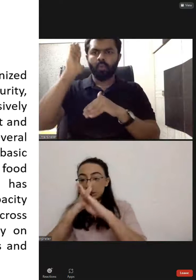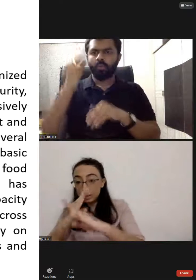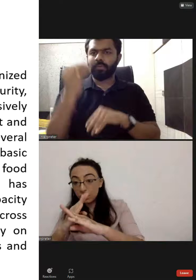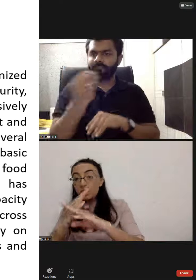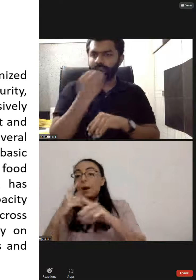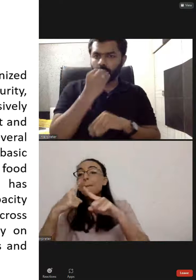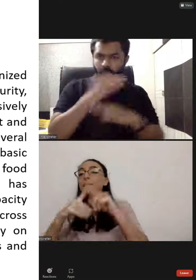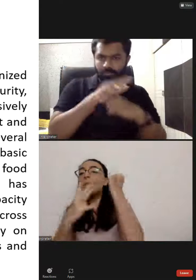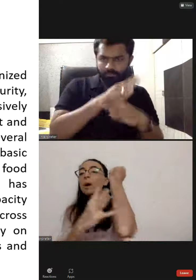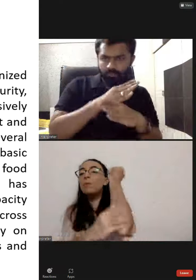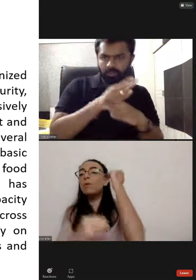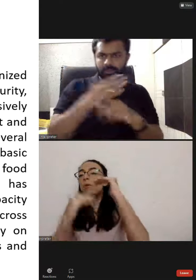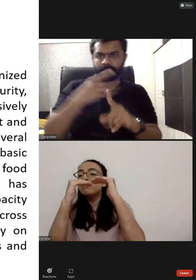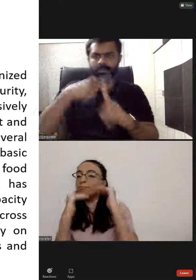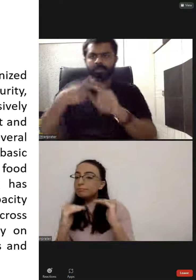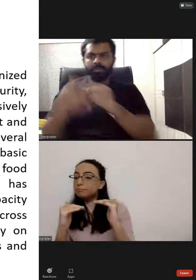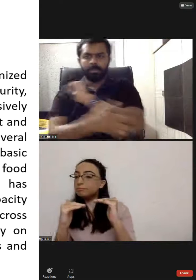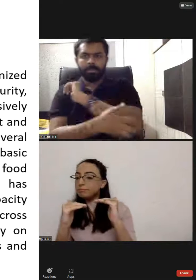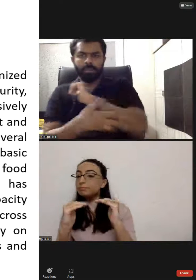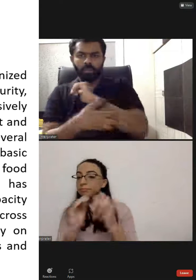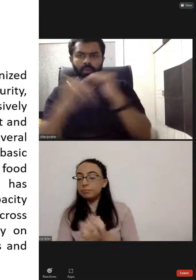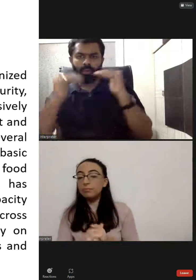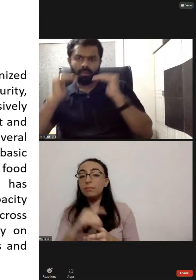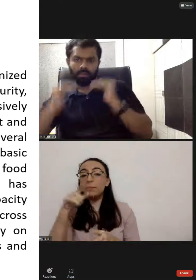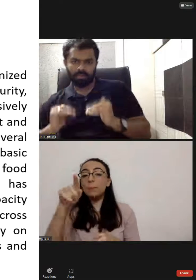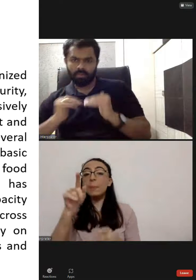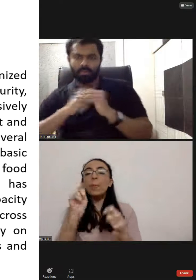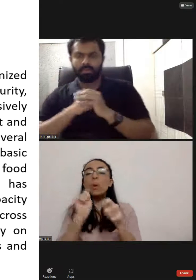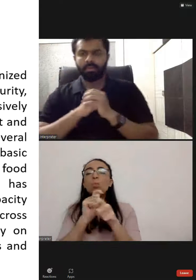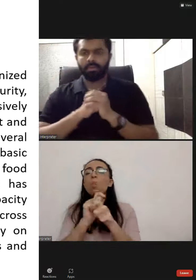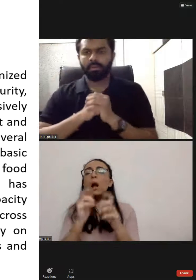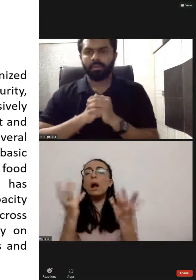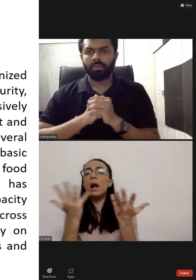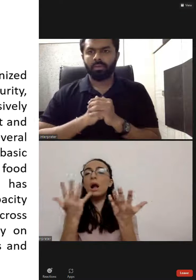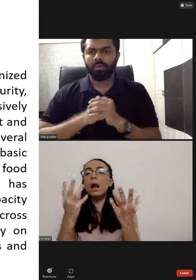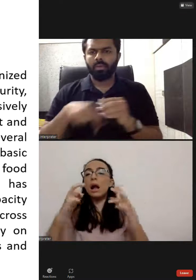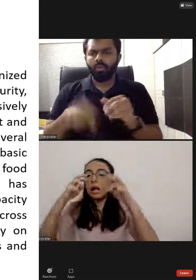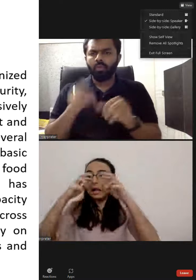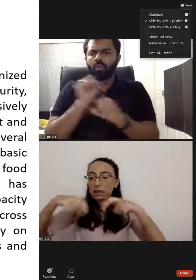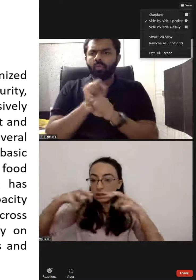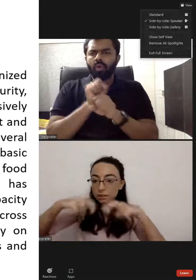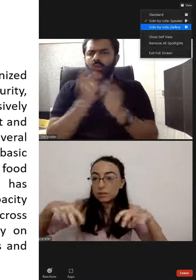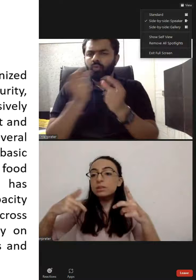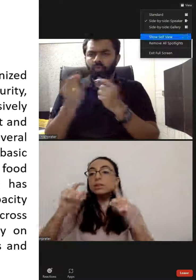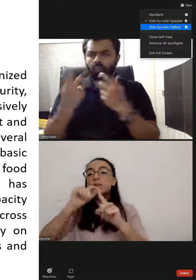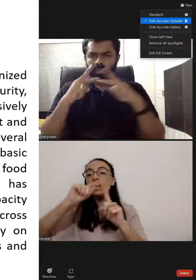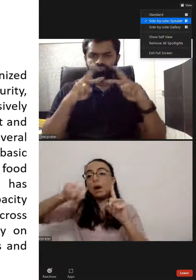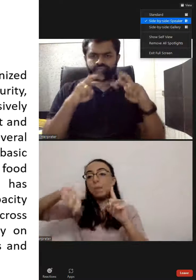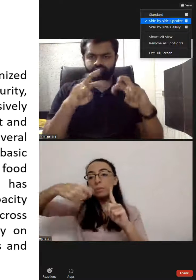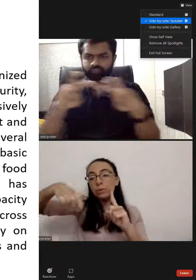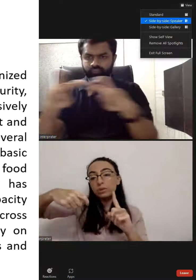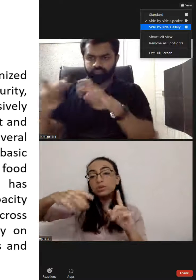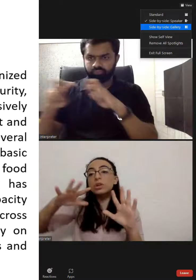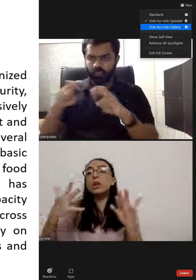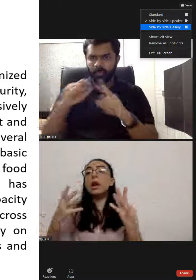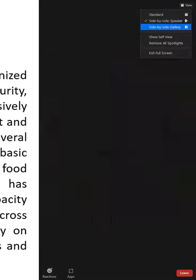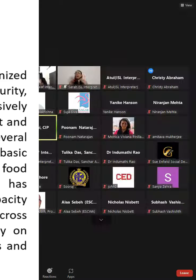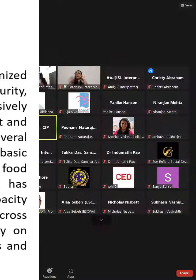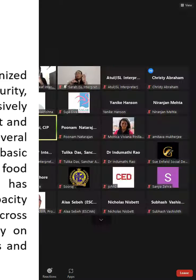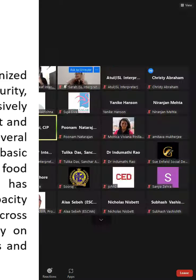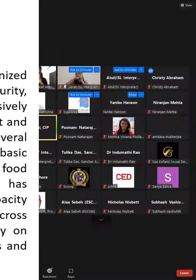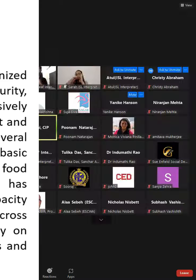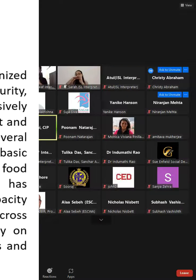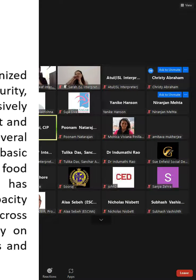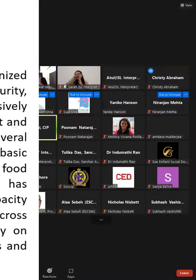work has included action research, project implementation, capacity building, and advocacy for